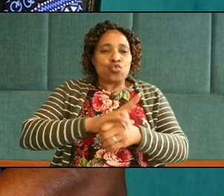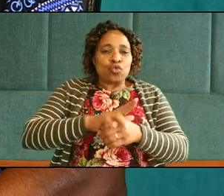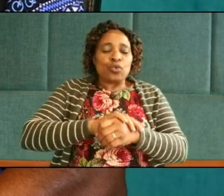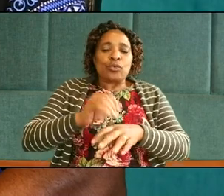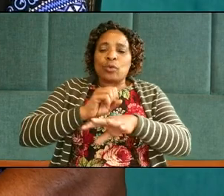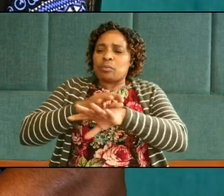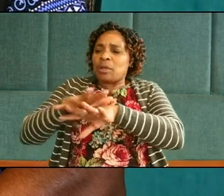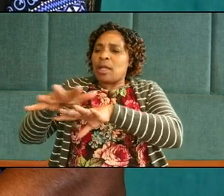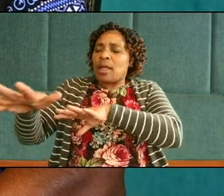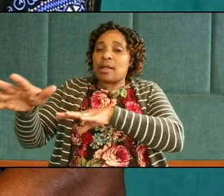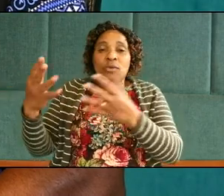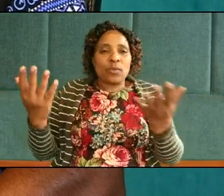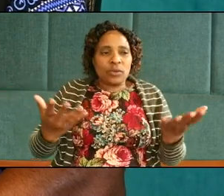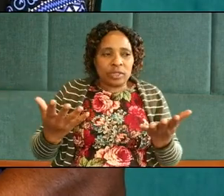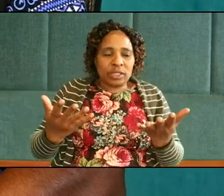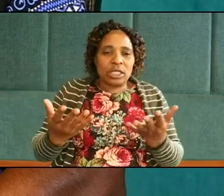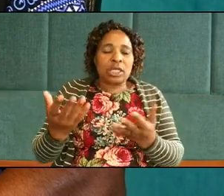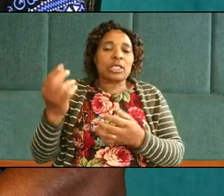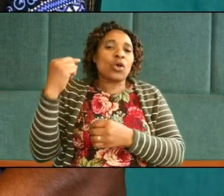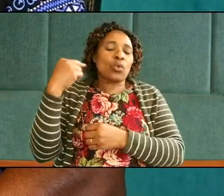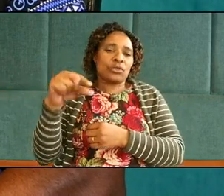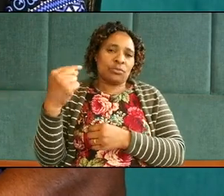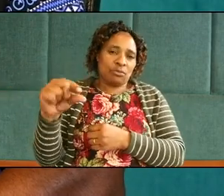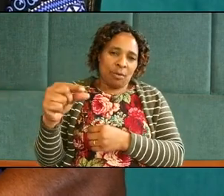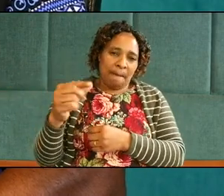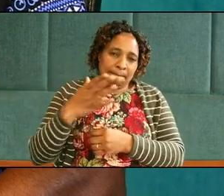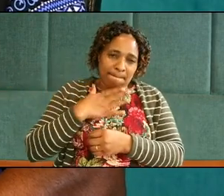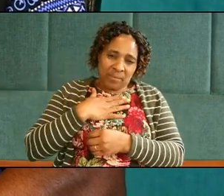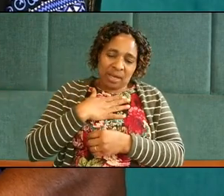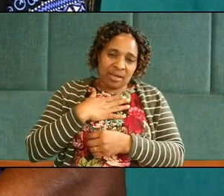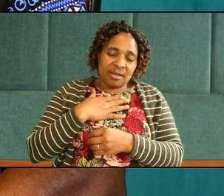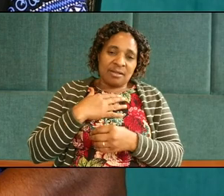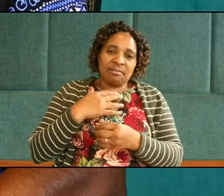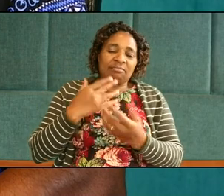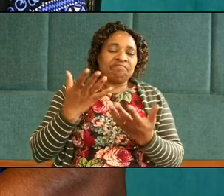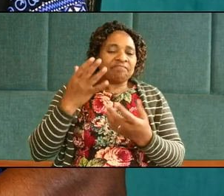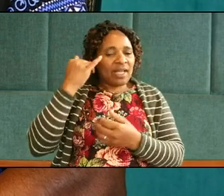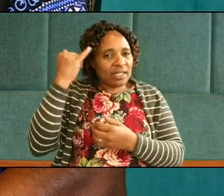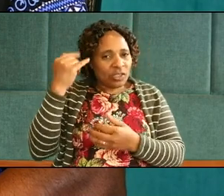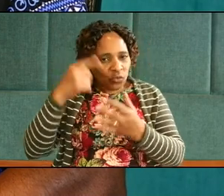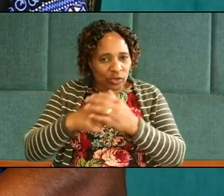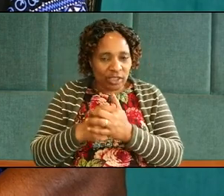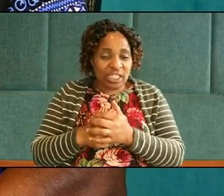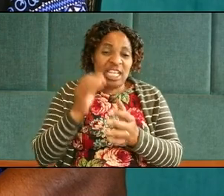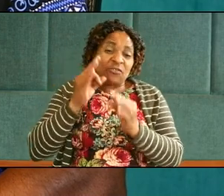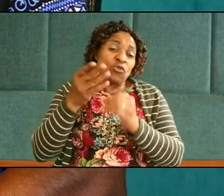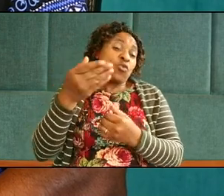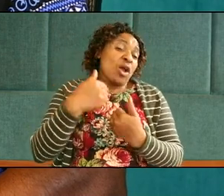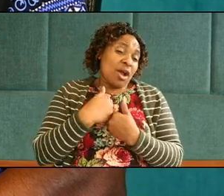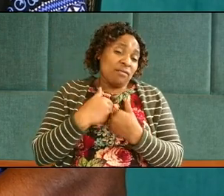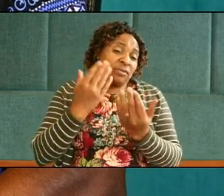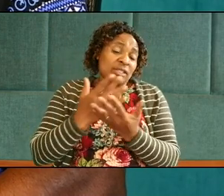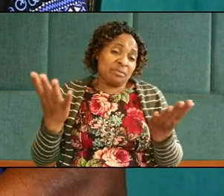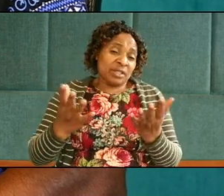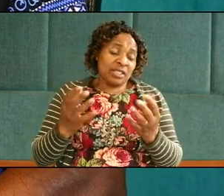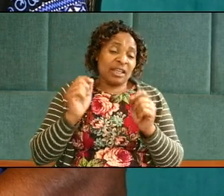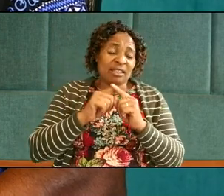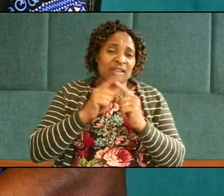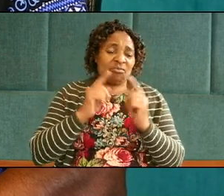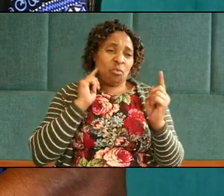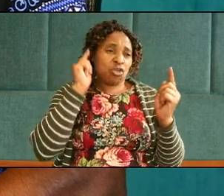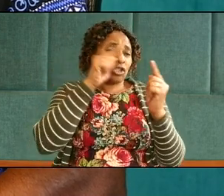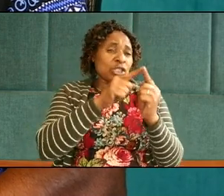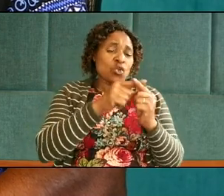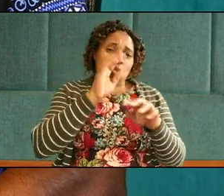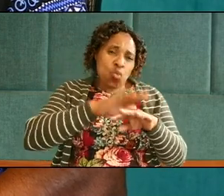the gospel. So my insight from that would be, if you have something and you're not putting it towards a good